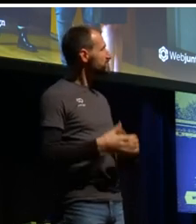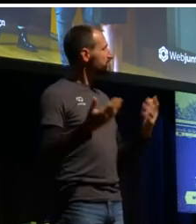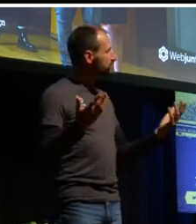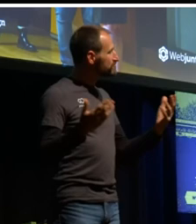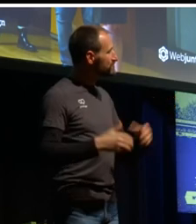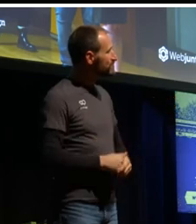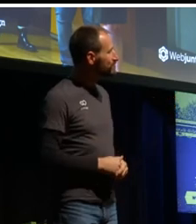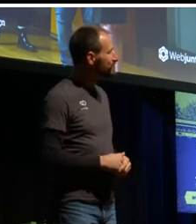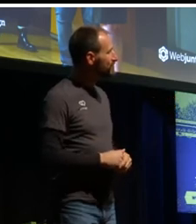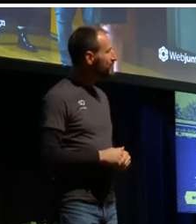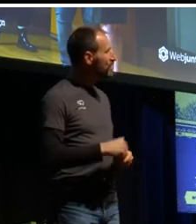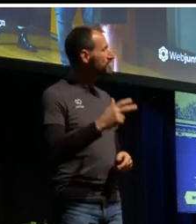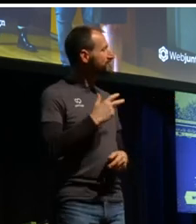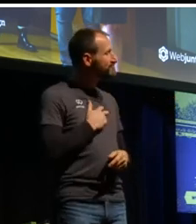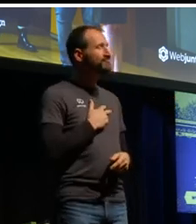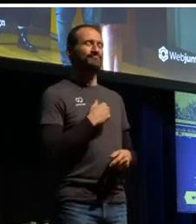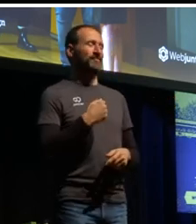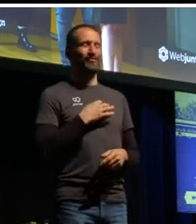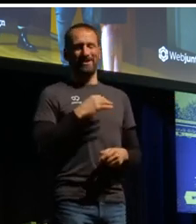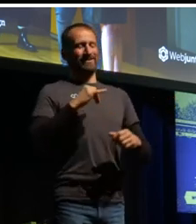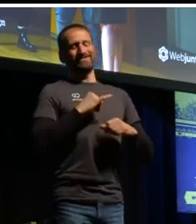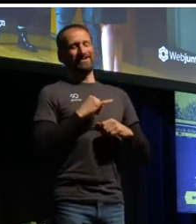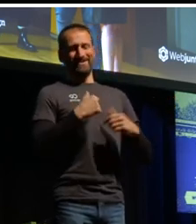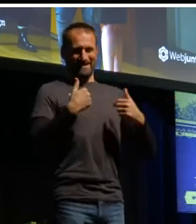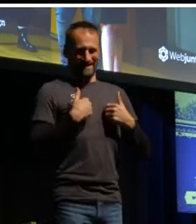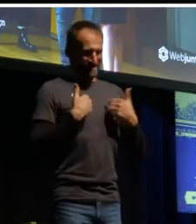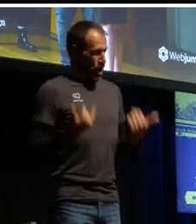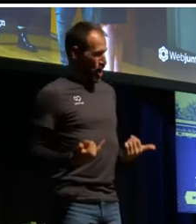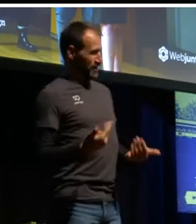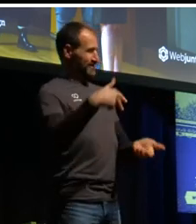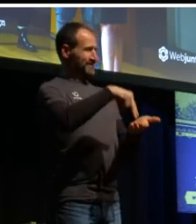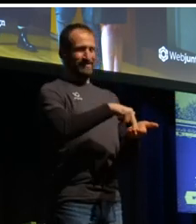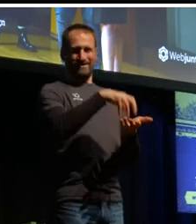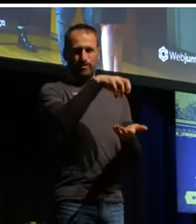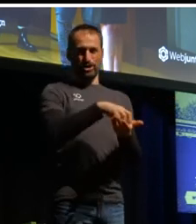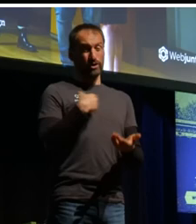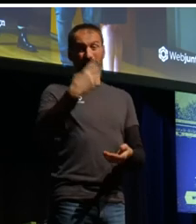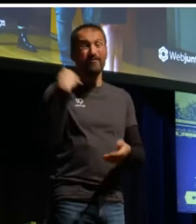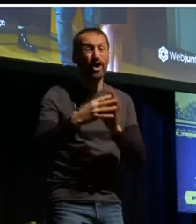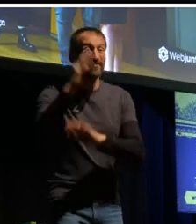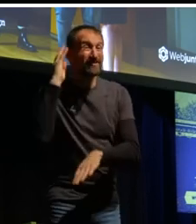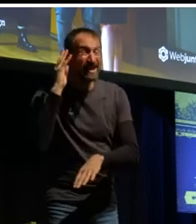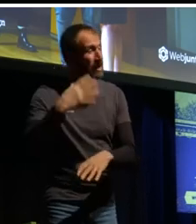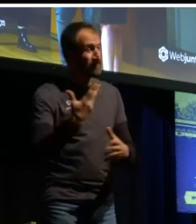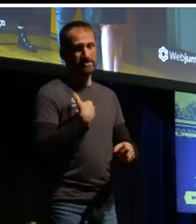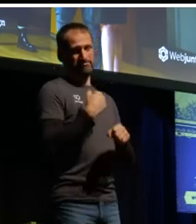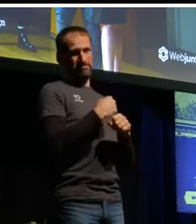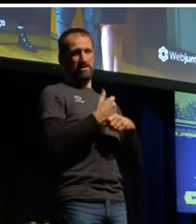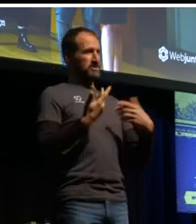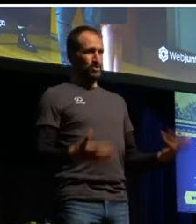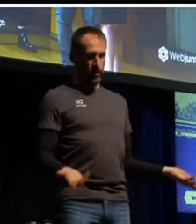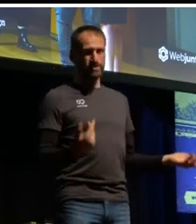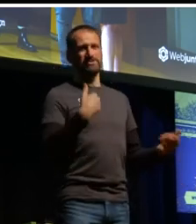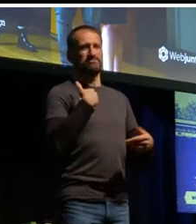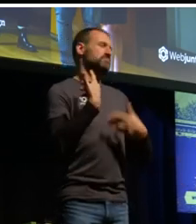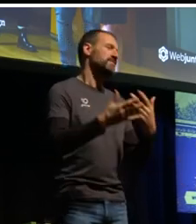it's very interesting to me to be in the position that I'm in today, because 4 years ago, I couldn't find a job. I